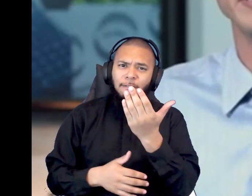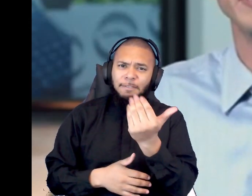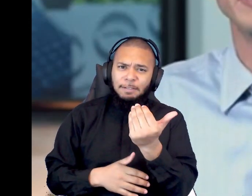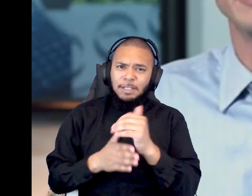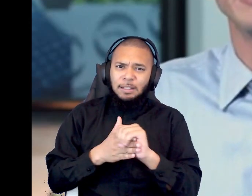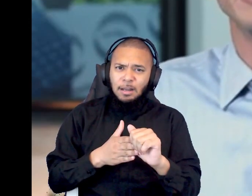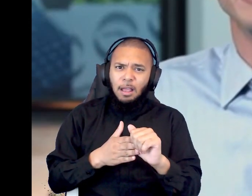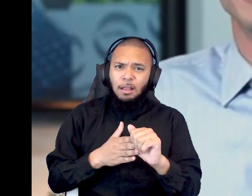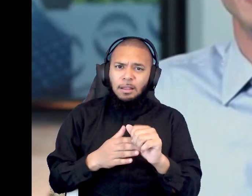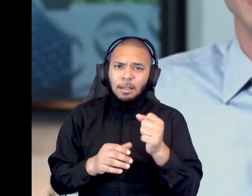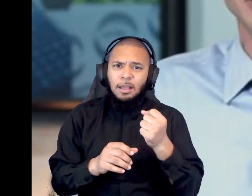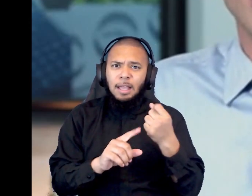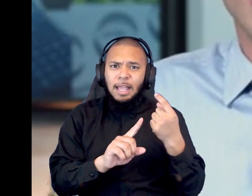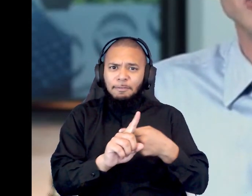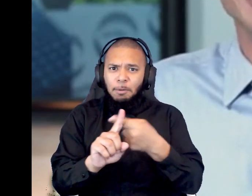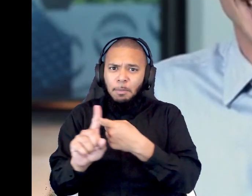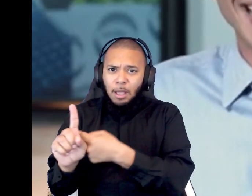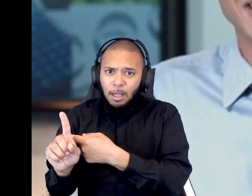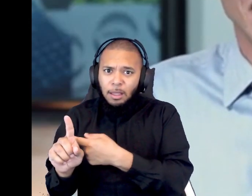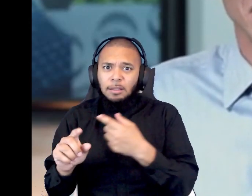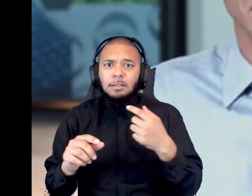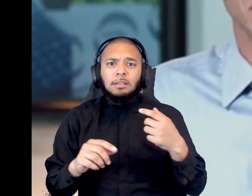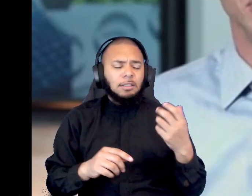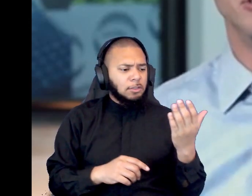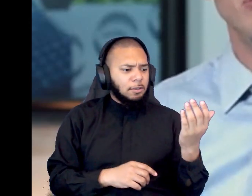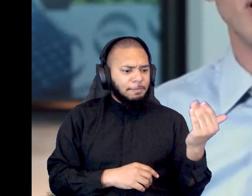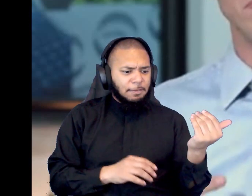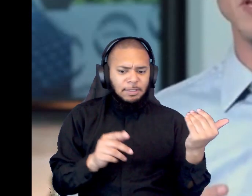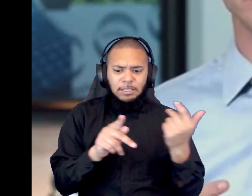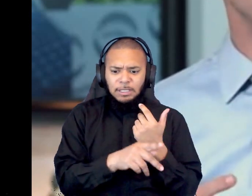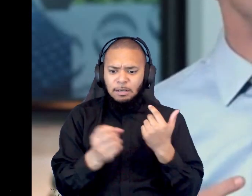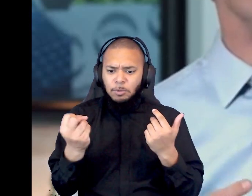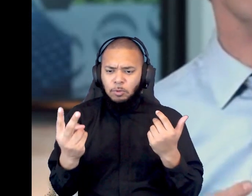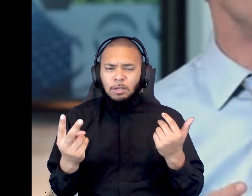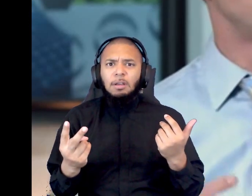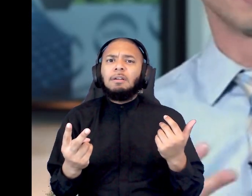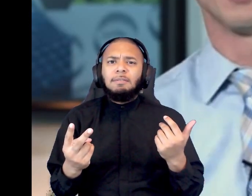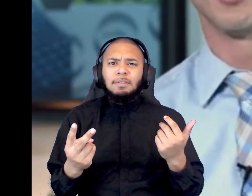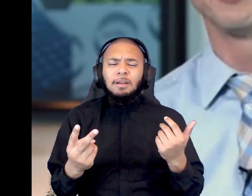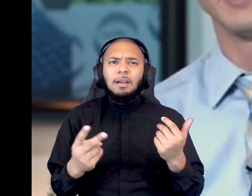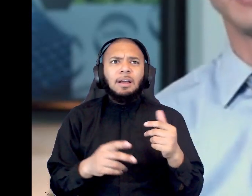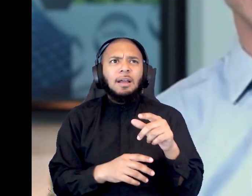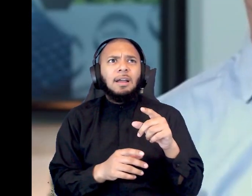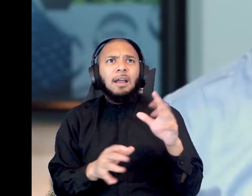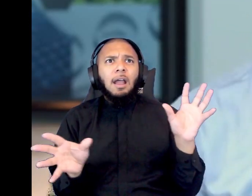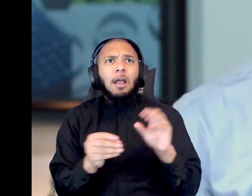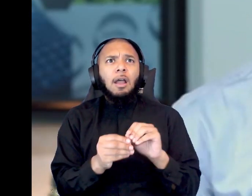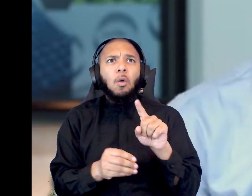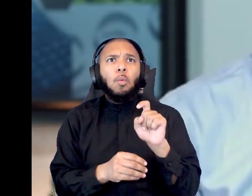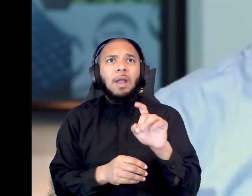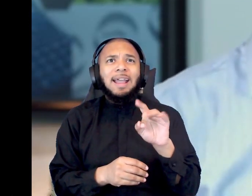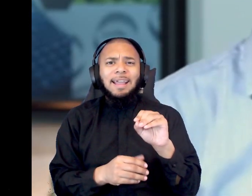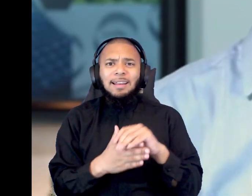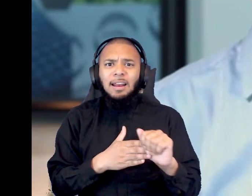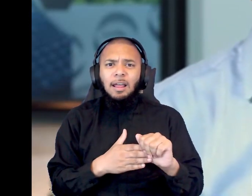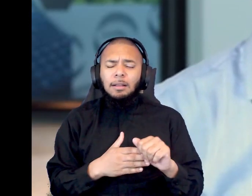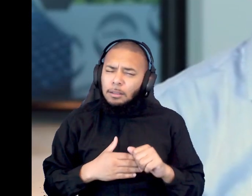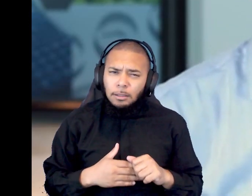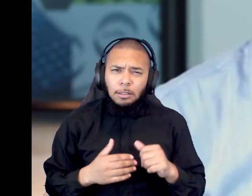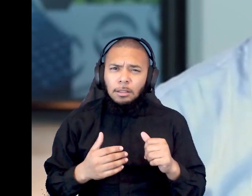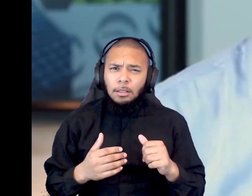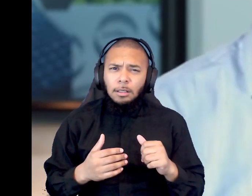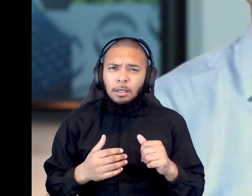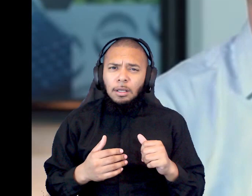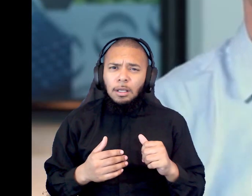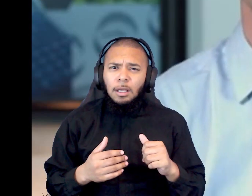12, that's $180. You want me, Mr. Rogers, to pay $180 for dental